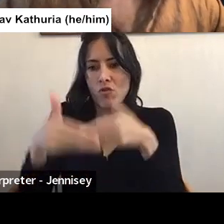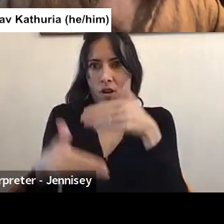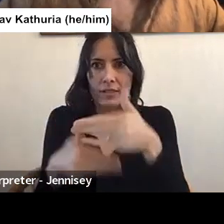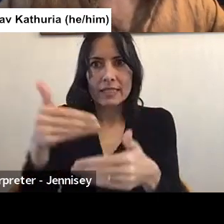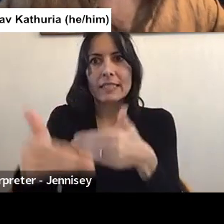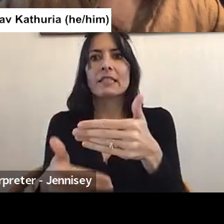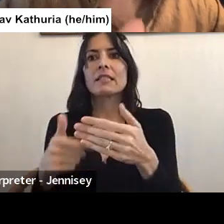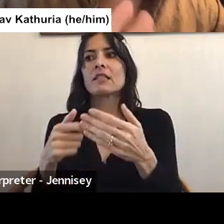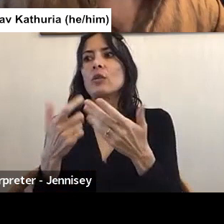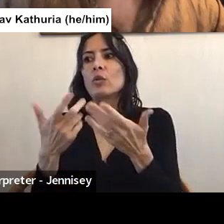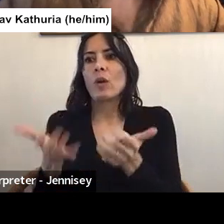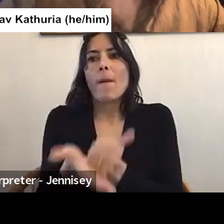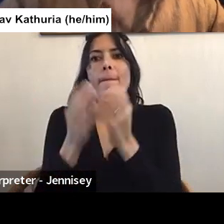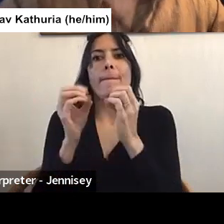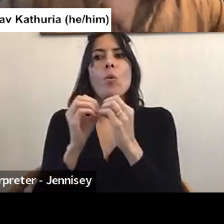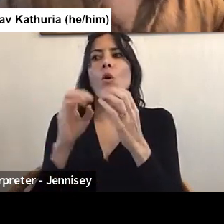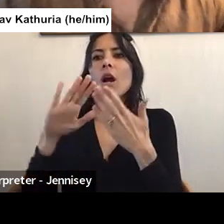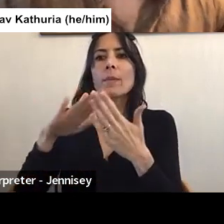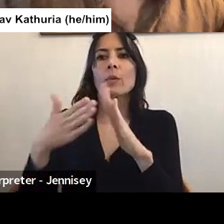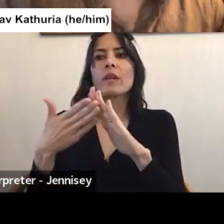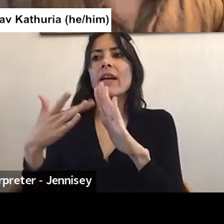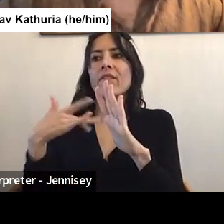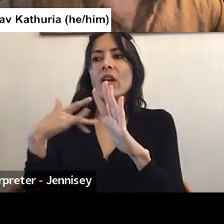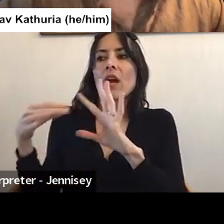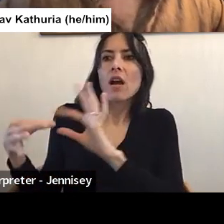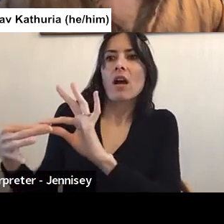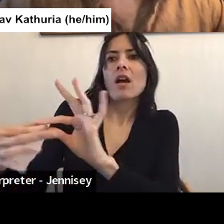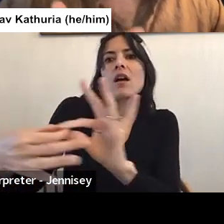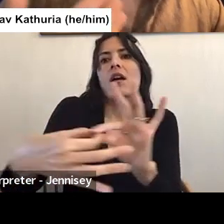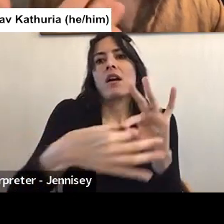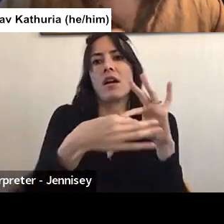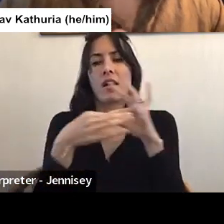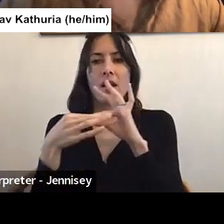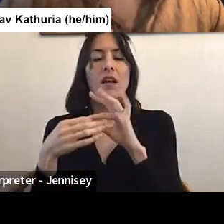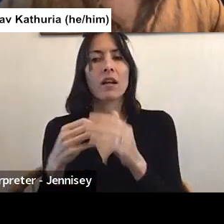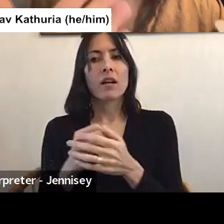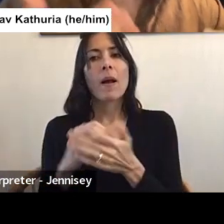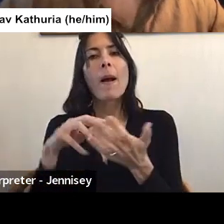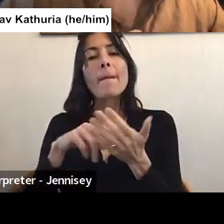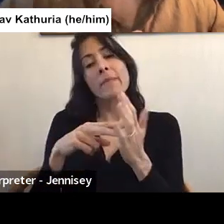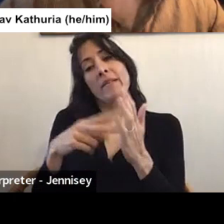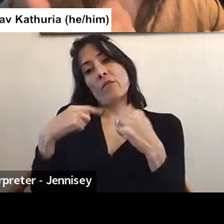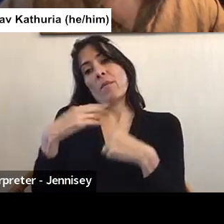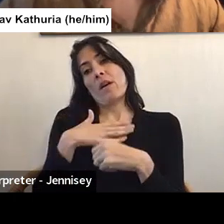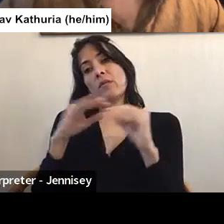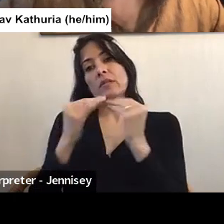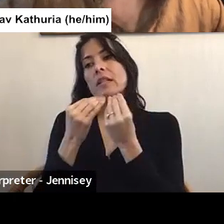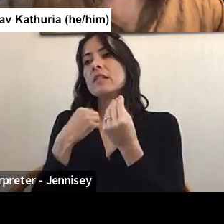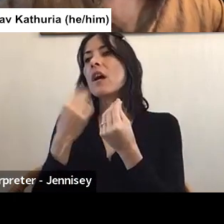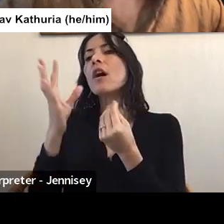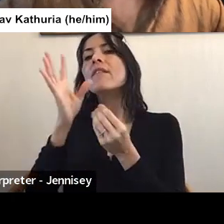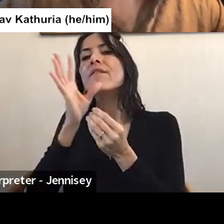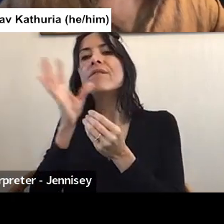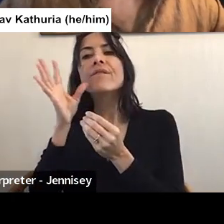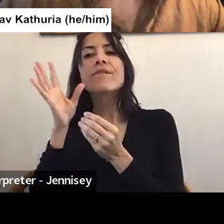power. And for example, for us, what that looks like is identifying urban farms, especially those working towards Black